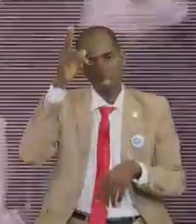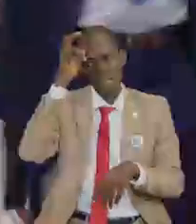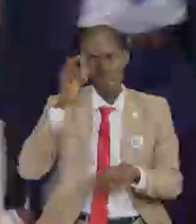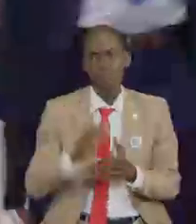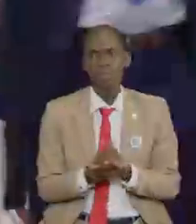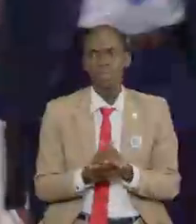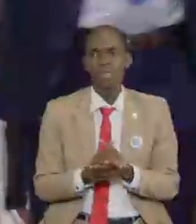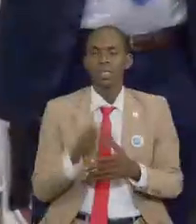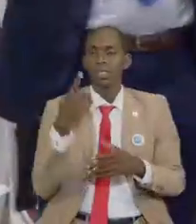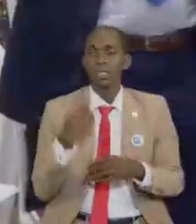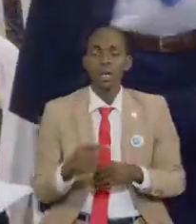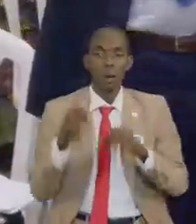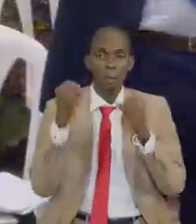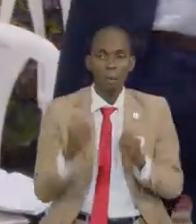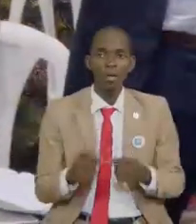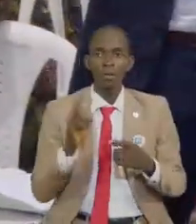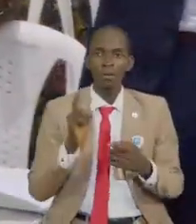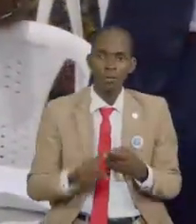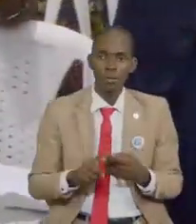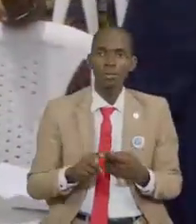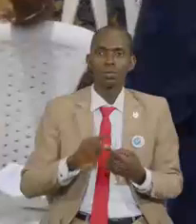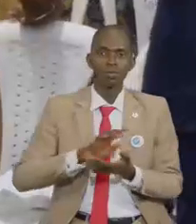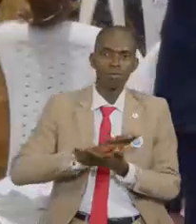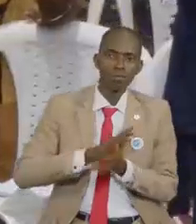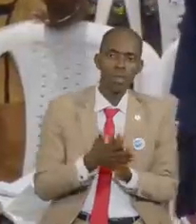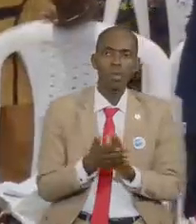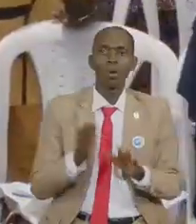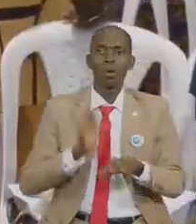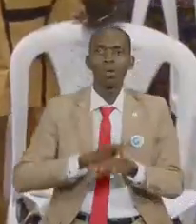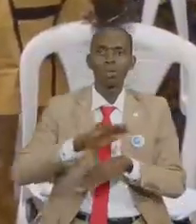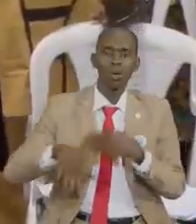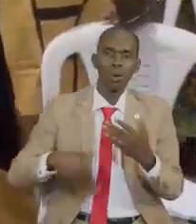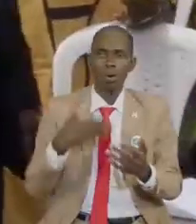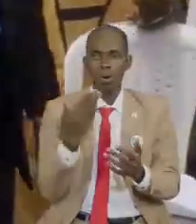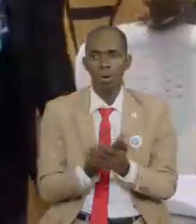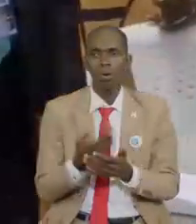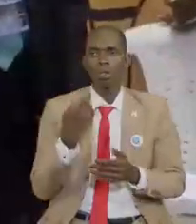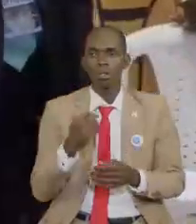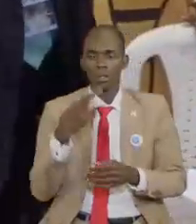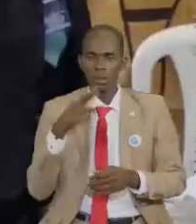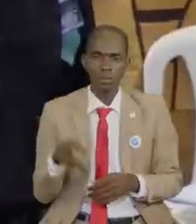the power to march on those scorpions and serpents,